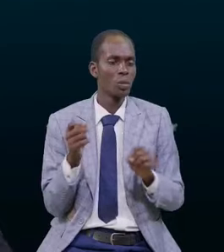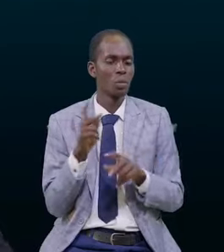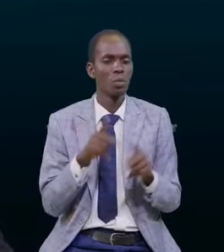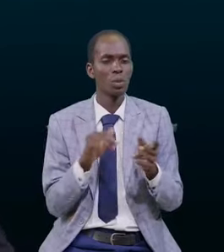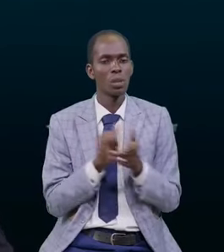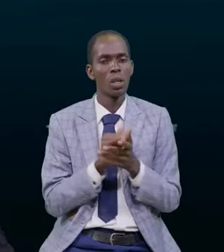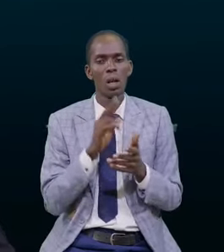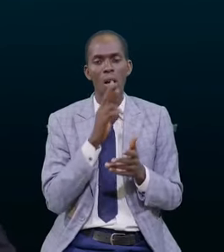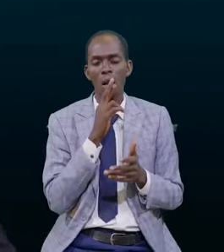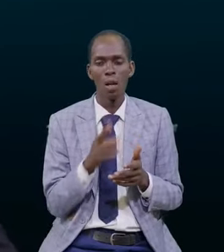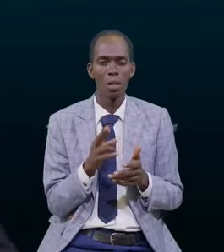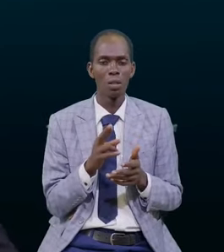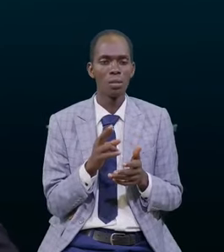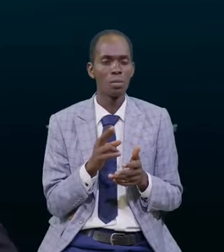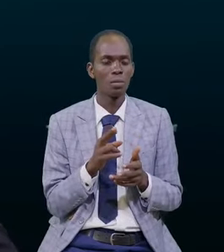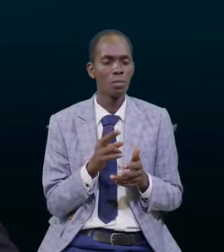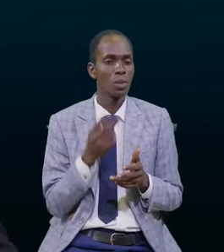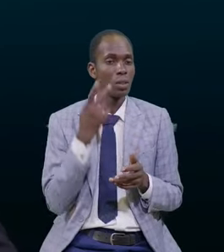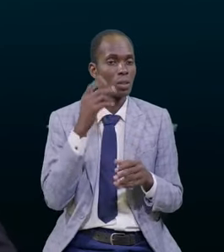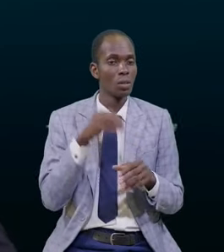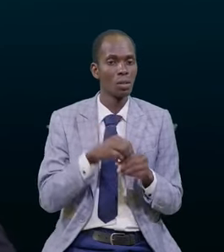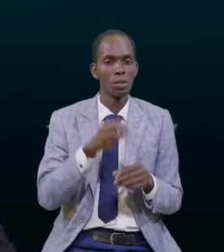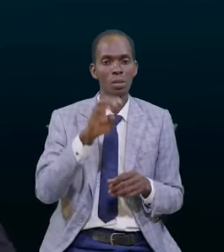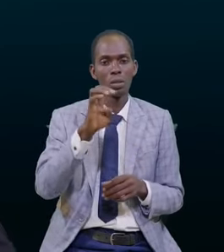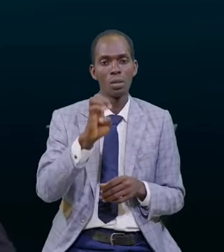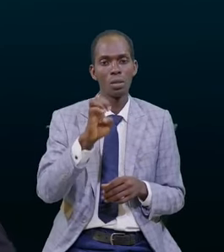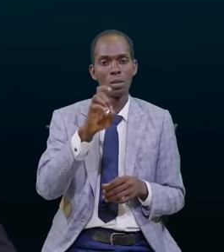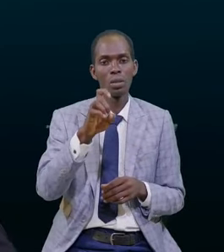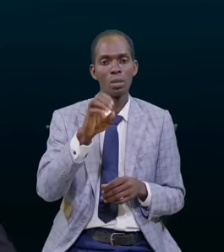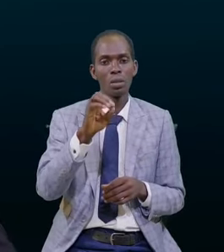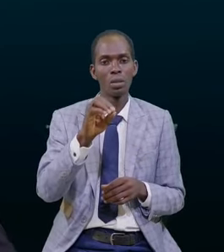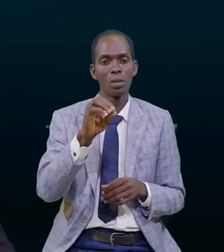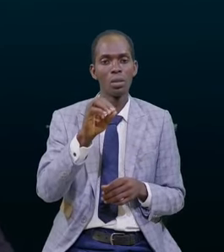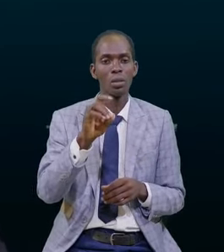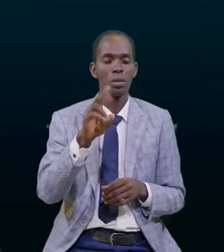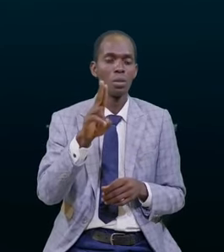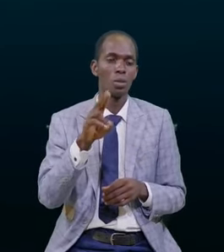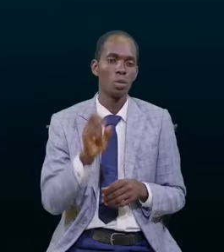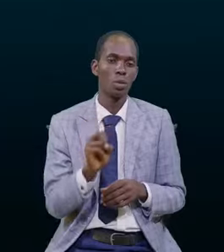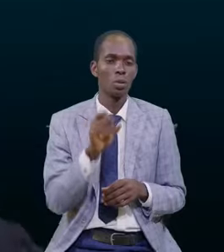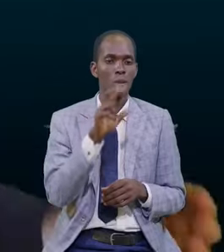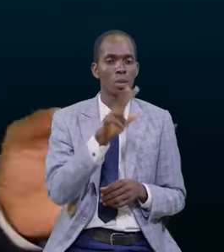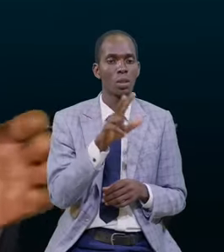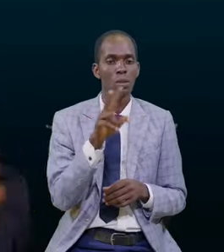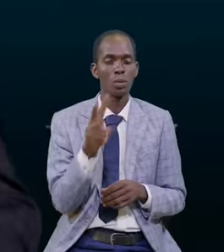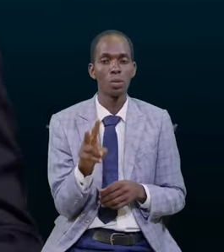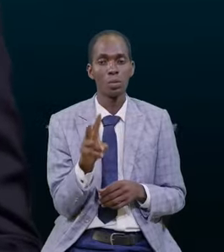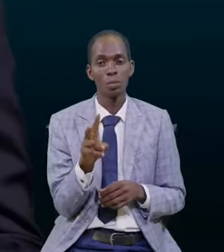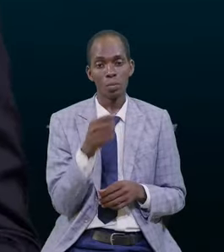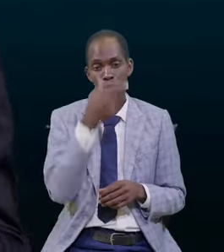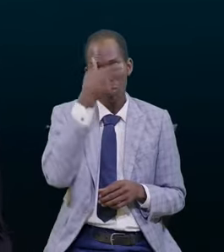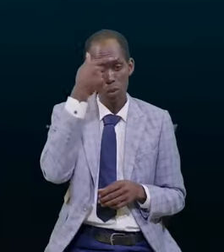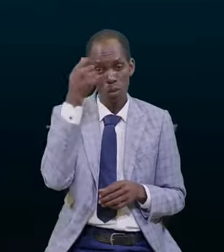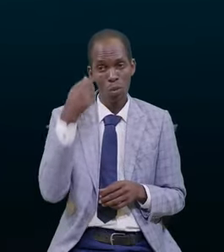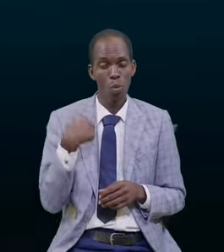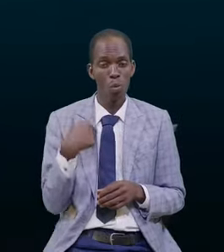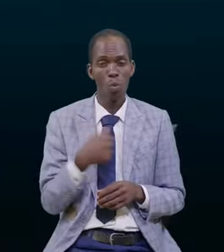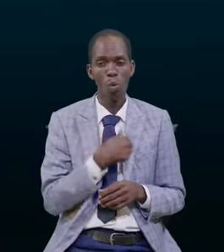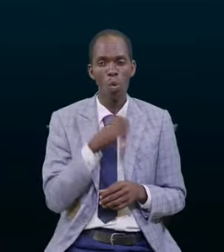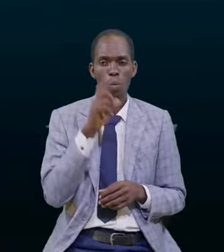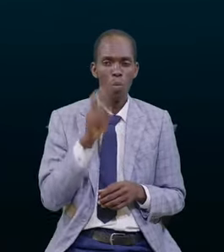Exodus 32 Exodus chap 32 because you must have to employ some